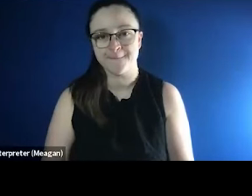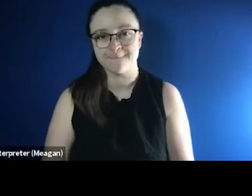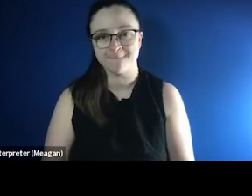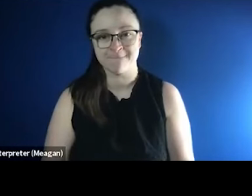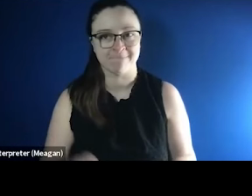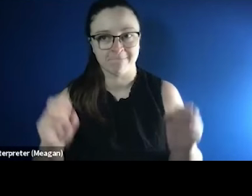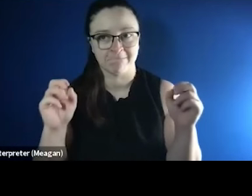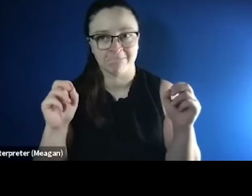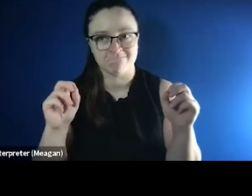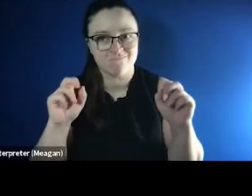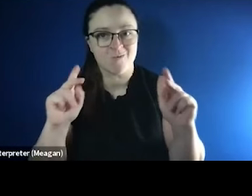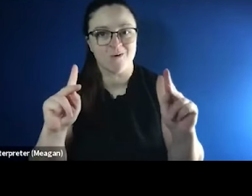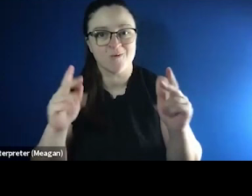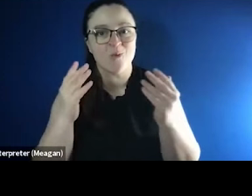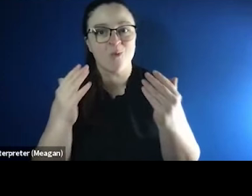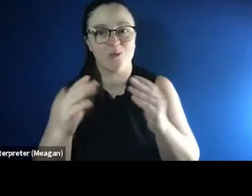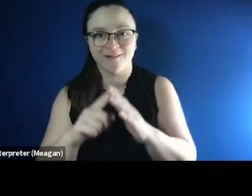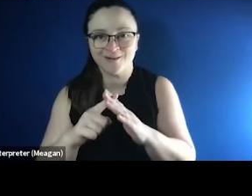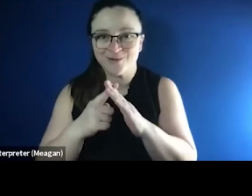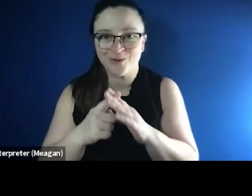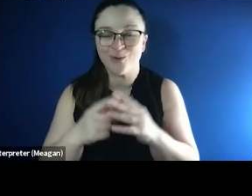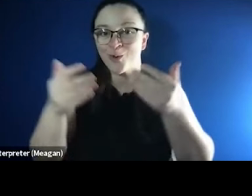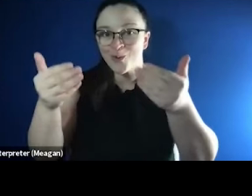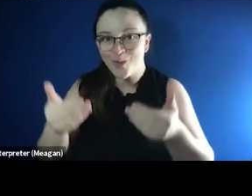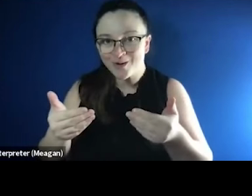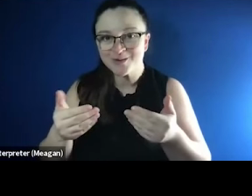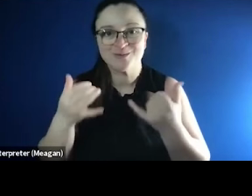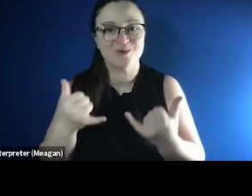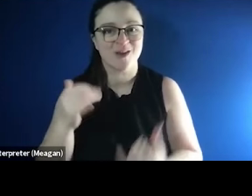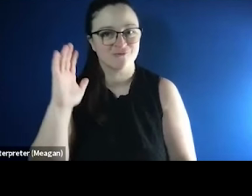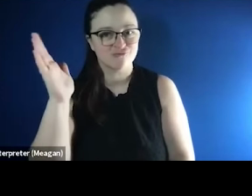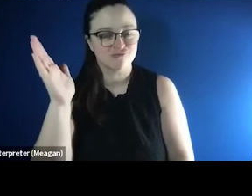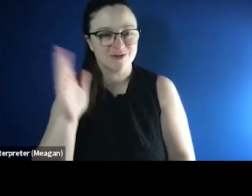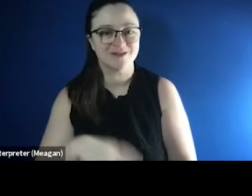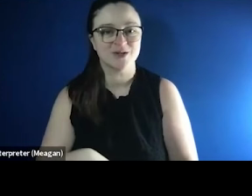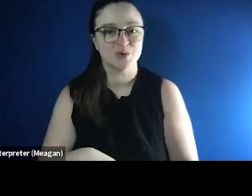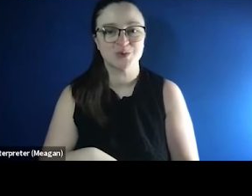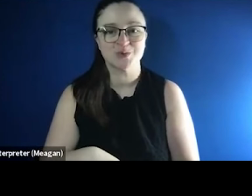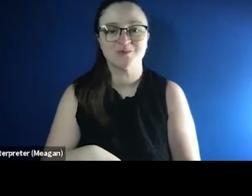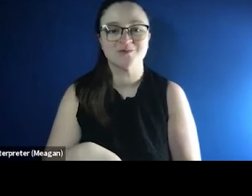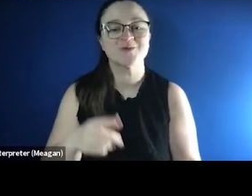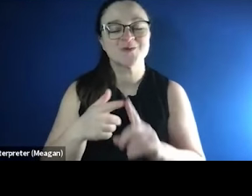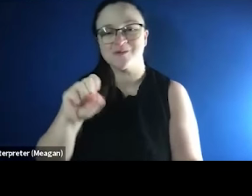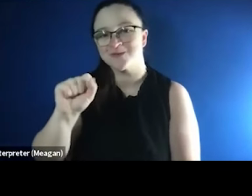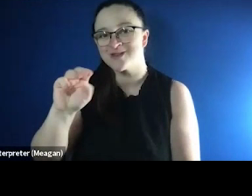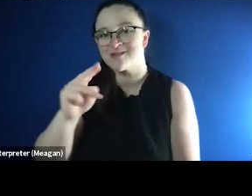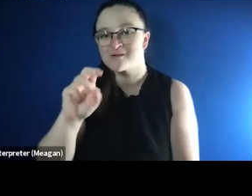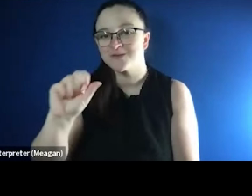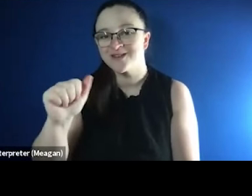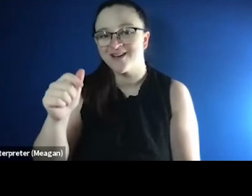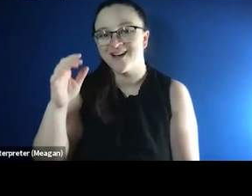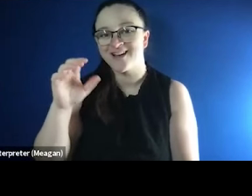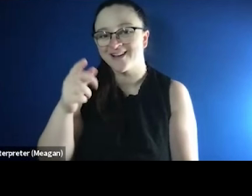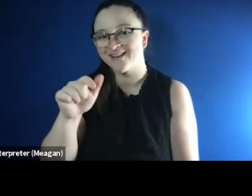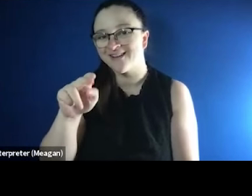Okay. All right, we're going to go ahead and get started. Welcome to today's webinar presented by SAMHSA's Game Center with the